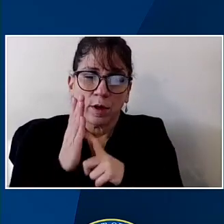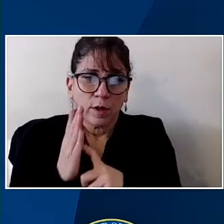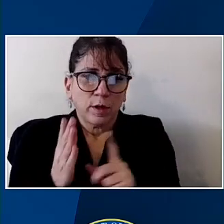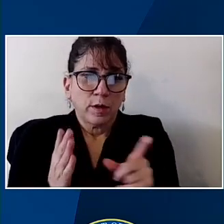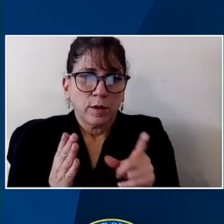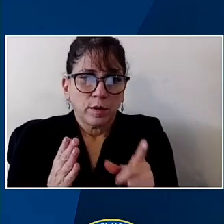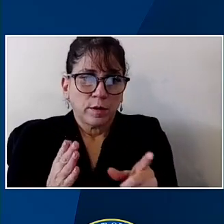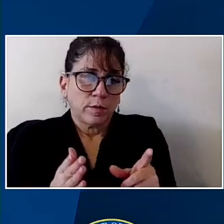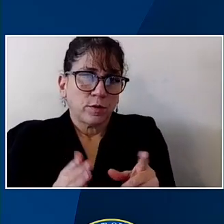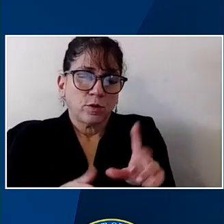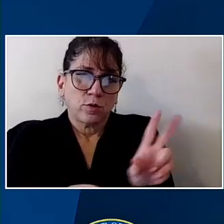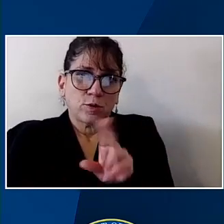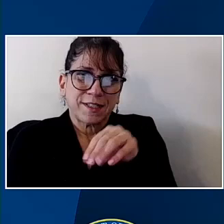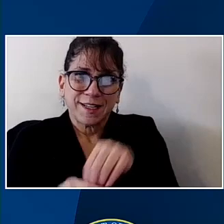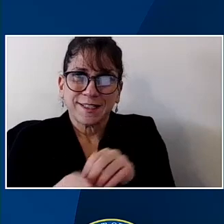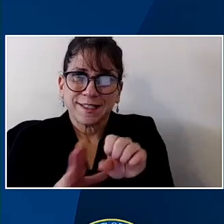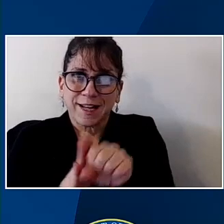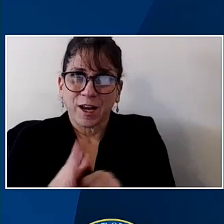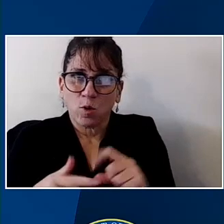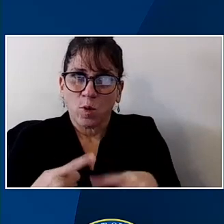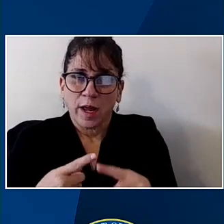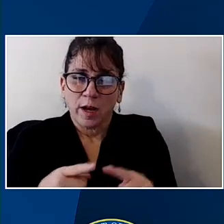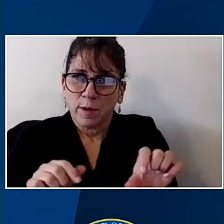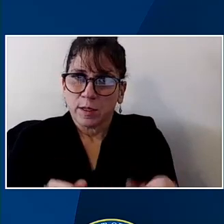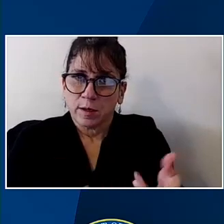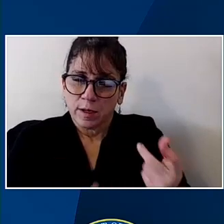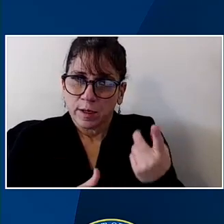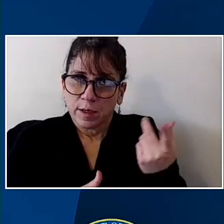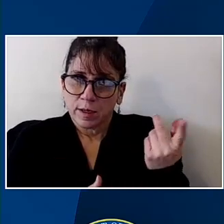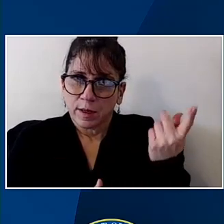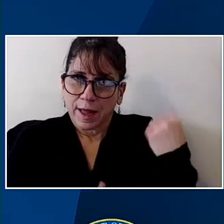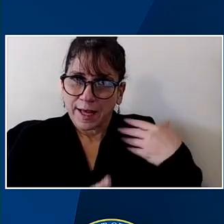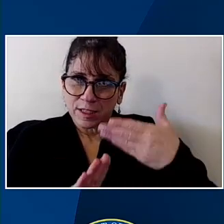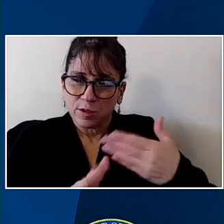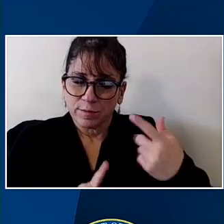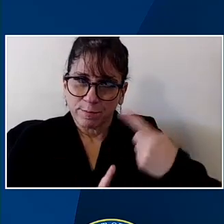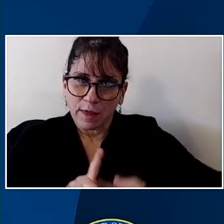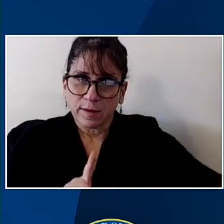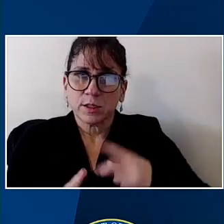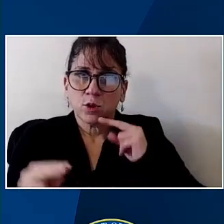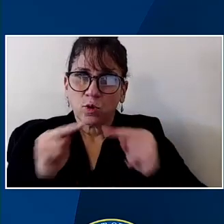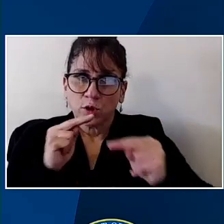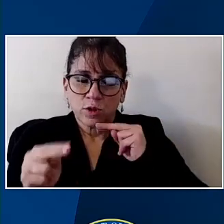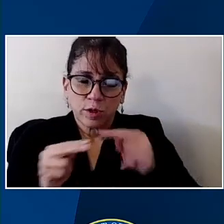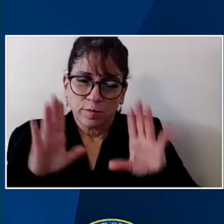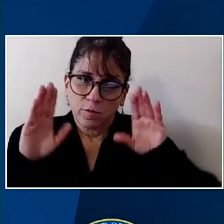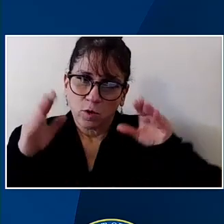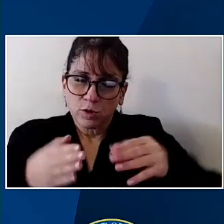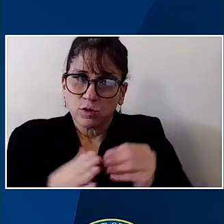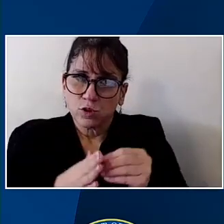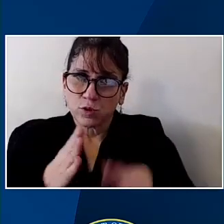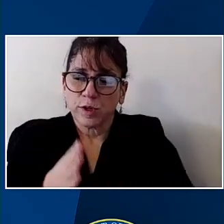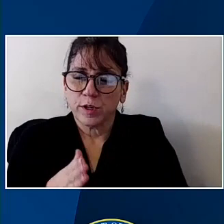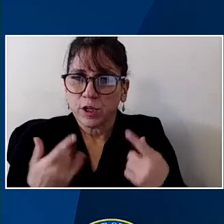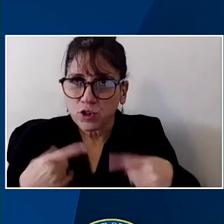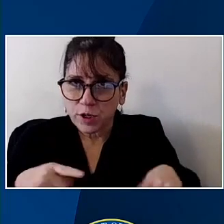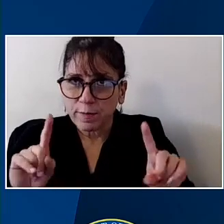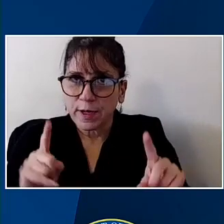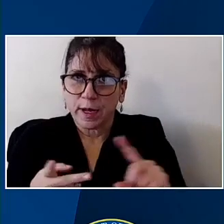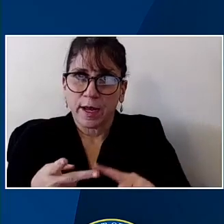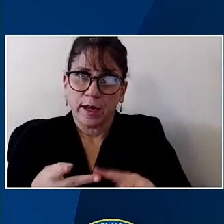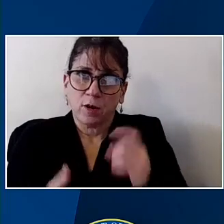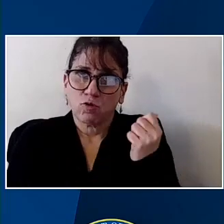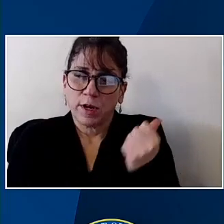wherever possible. Last month's negotiations initiated important discussions around student achievement and accreditation. As you pick up